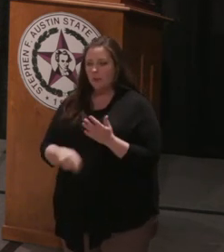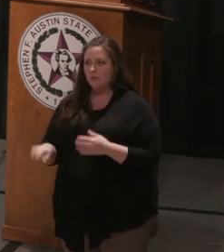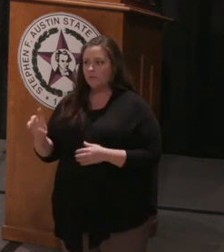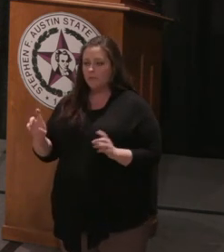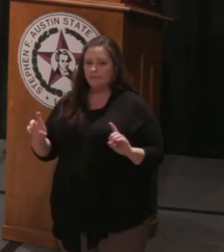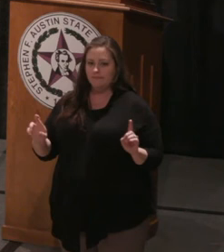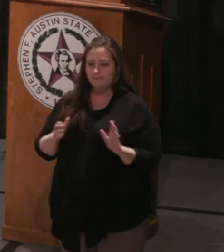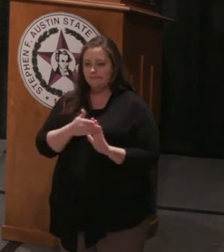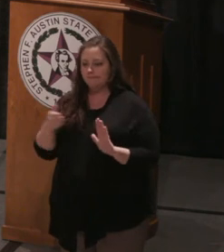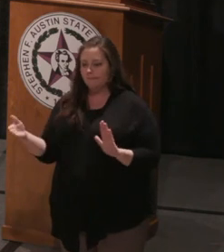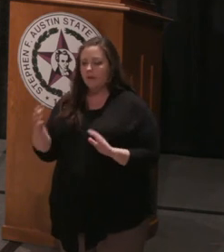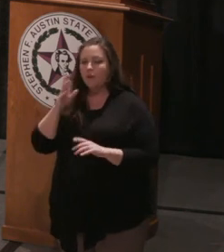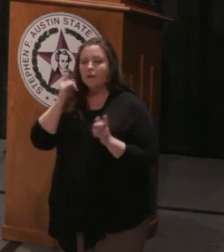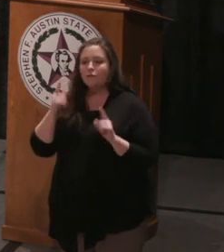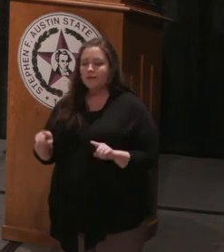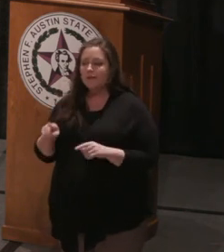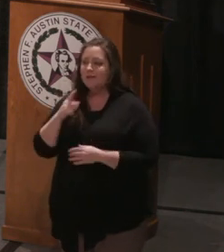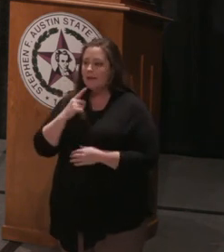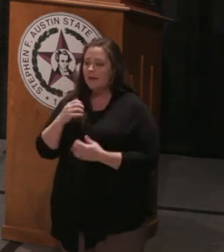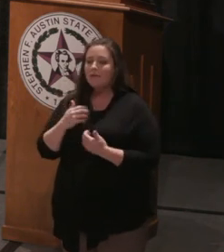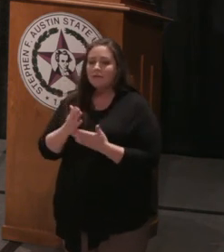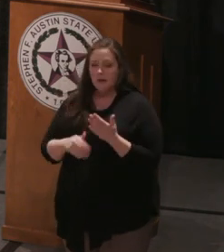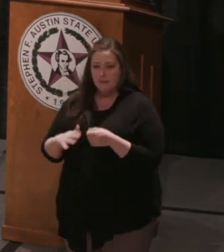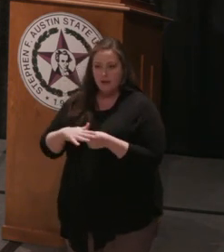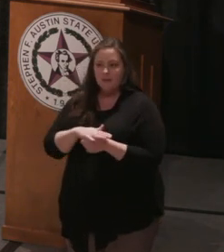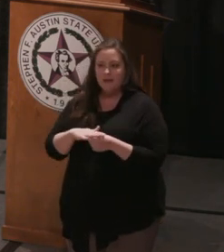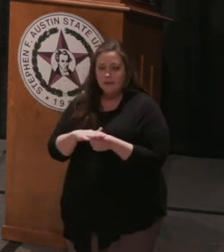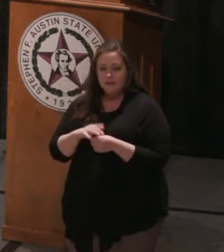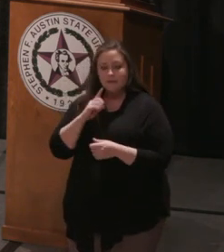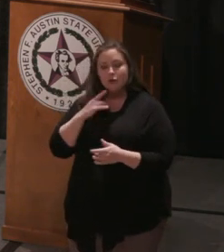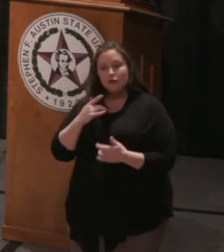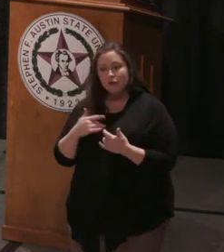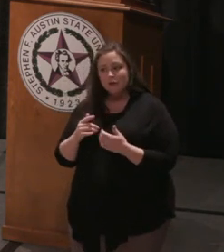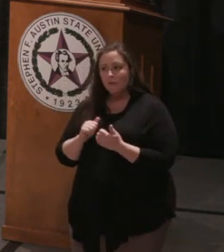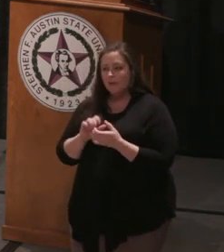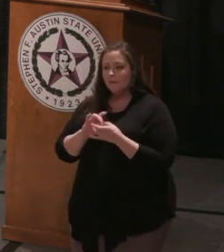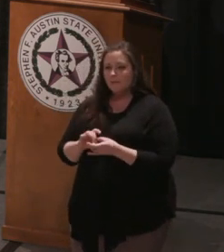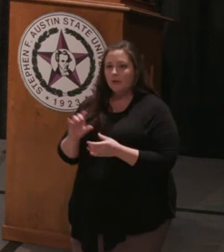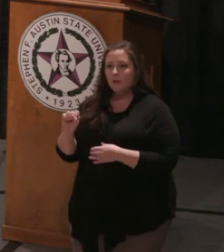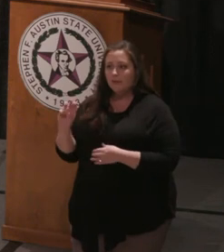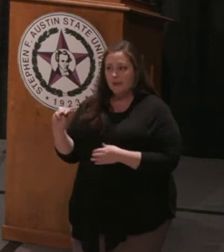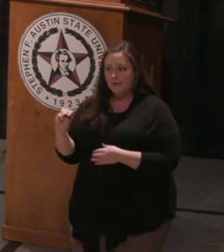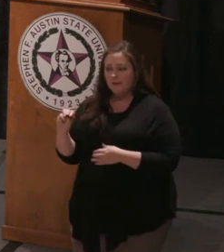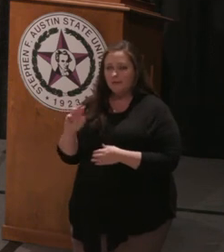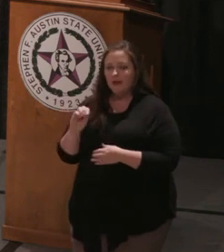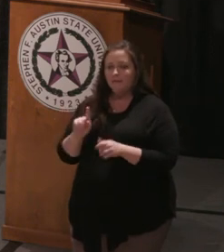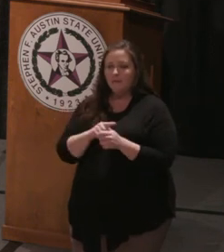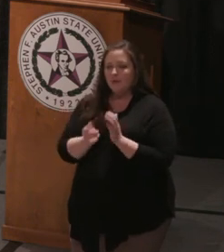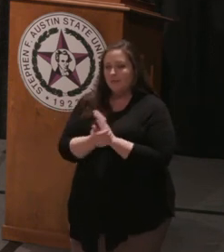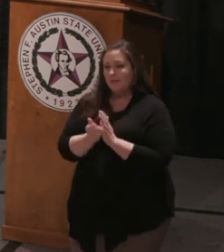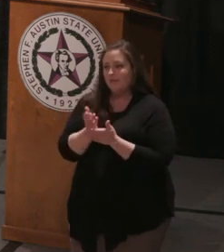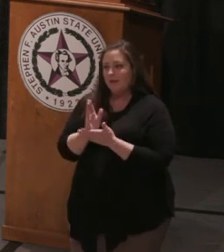of the political spectrum would agree that there are areas of concern when it comes to social media and First Amendment